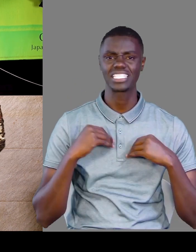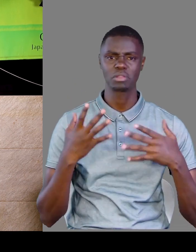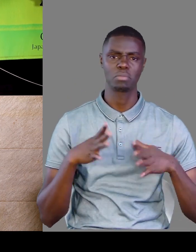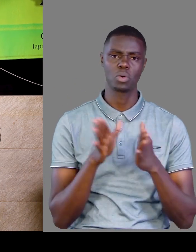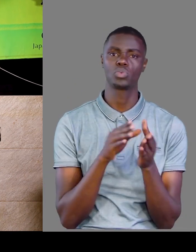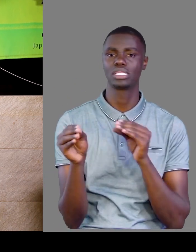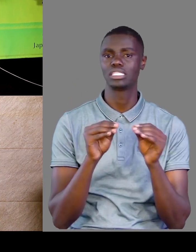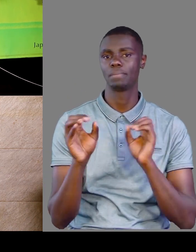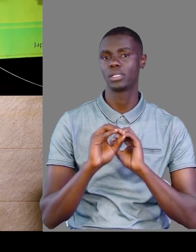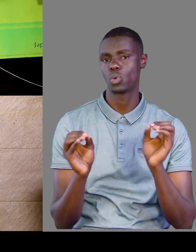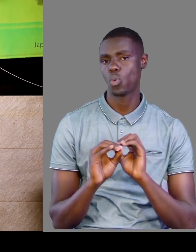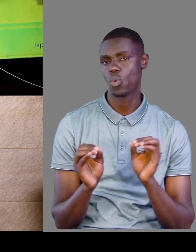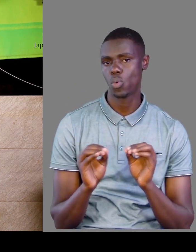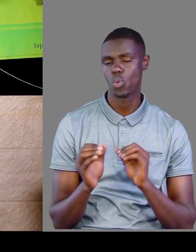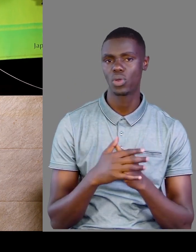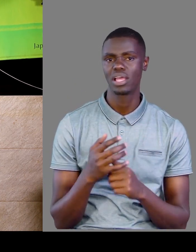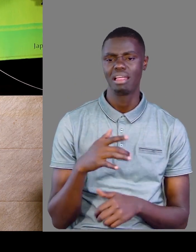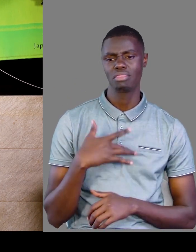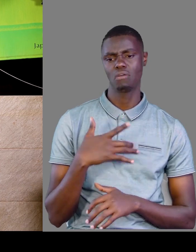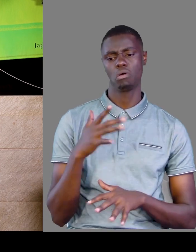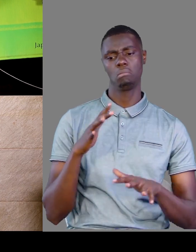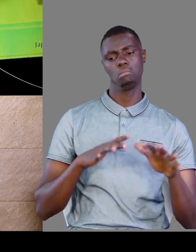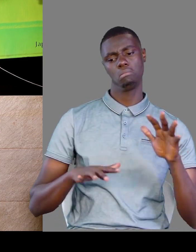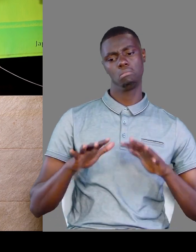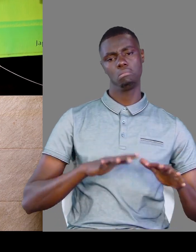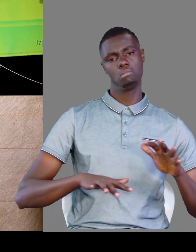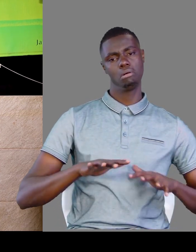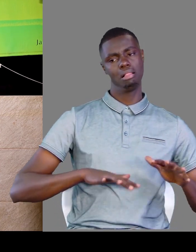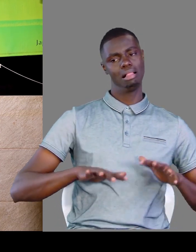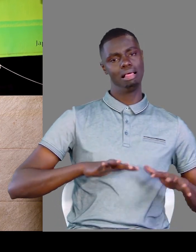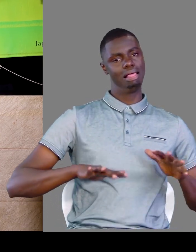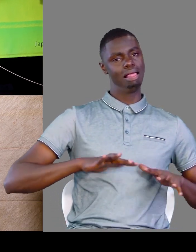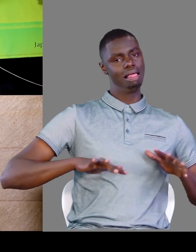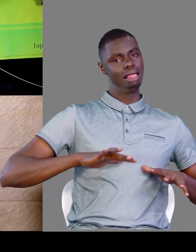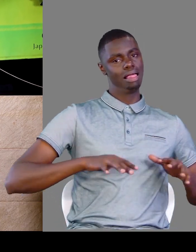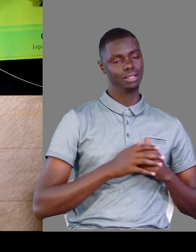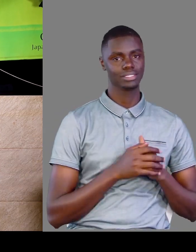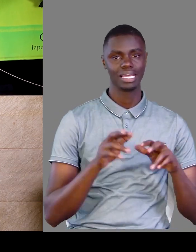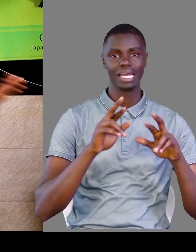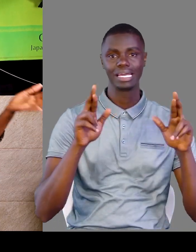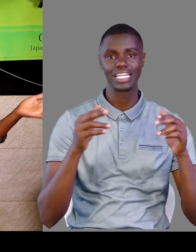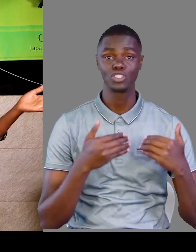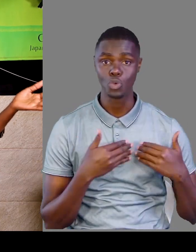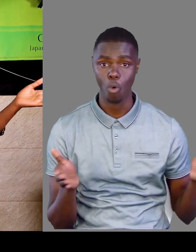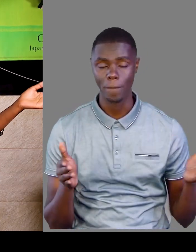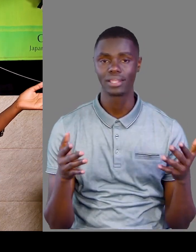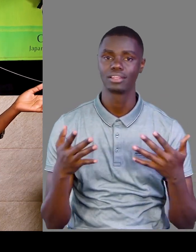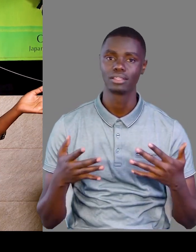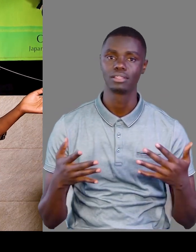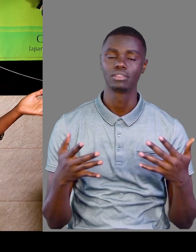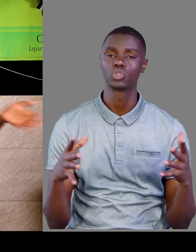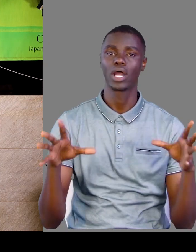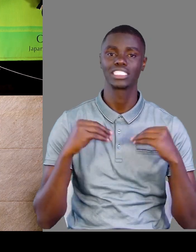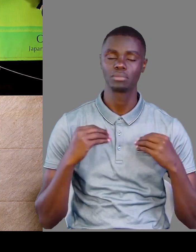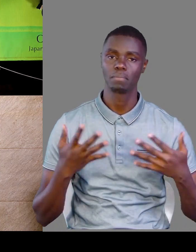receptive, and they have a bit taken. They're not really ready to open persons with disability